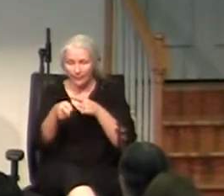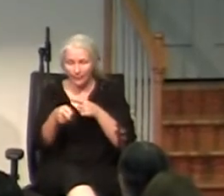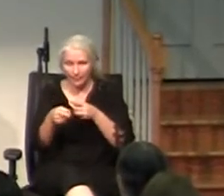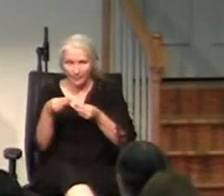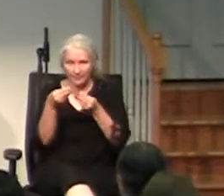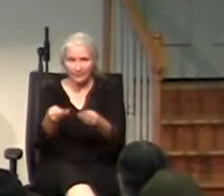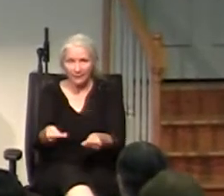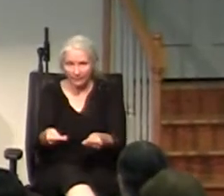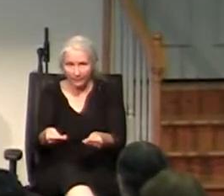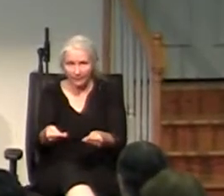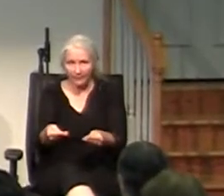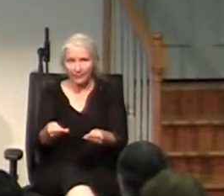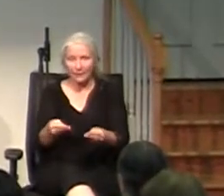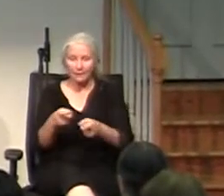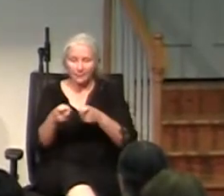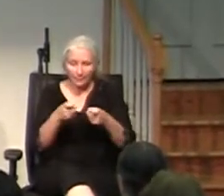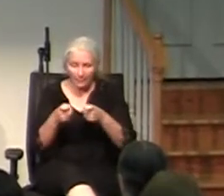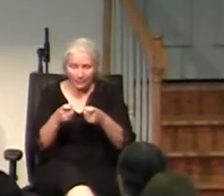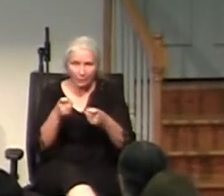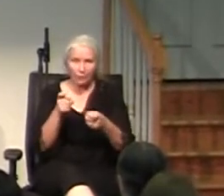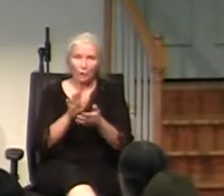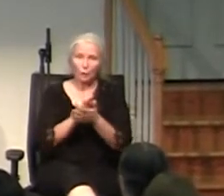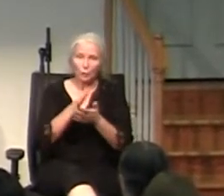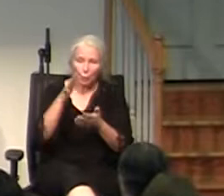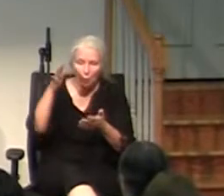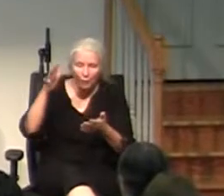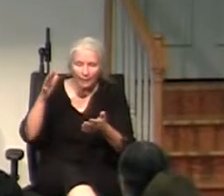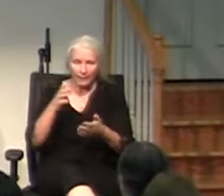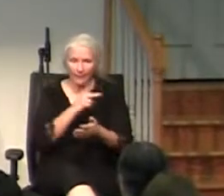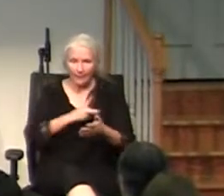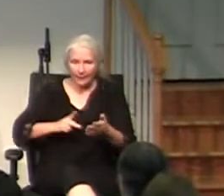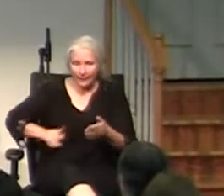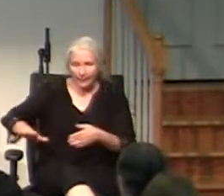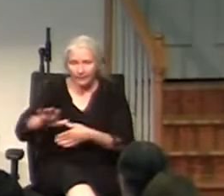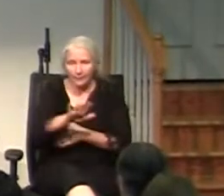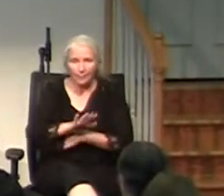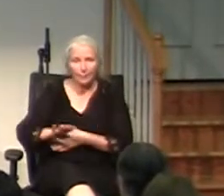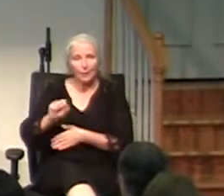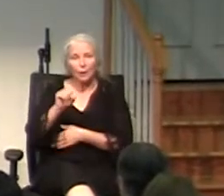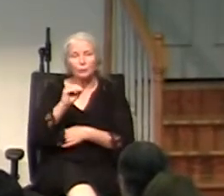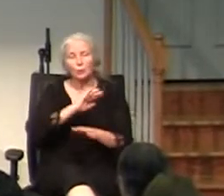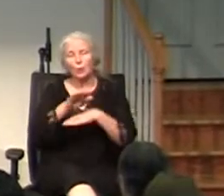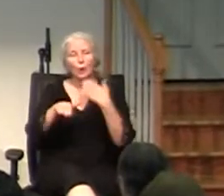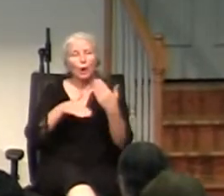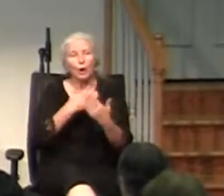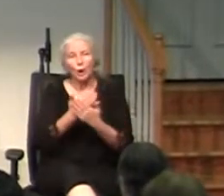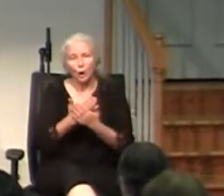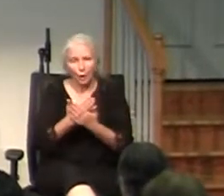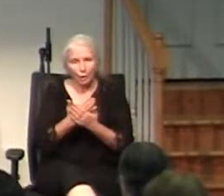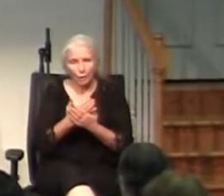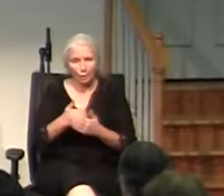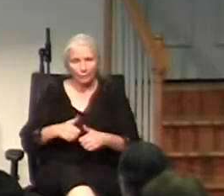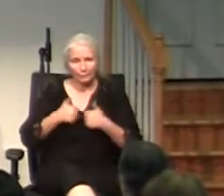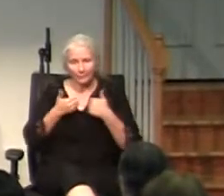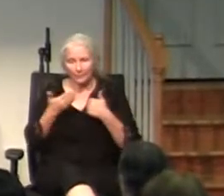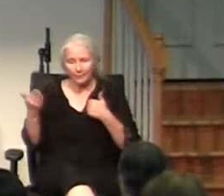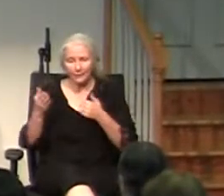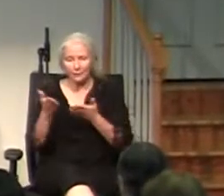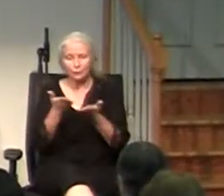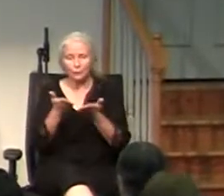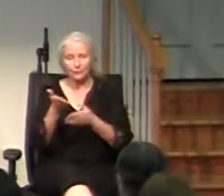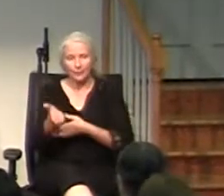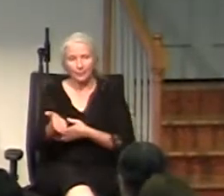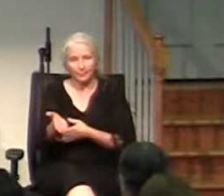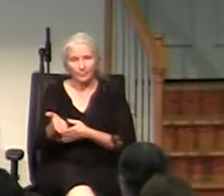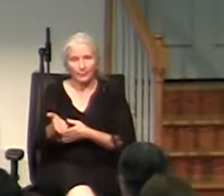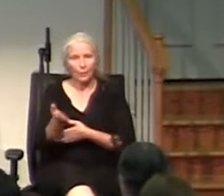kingdom that all peoples, nations, and languages should serve him. His dominion is an everlasting dominion which shall not pass